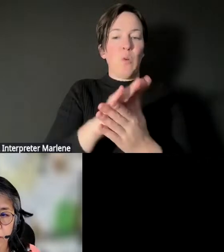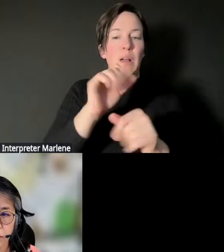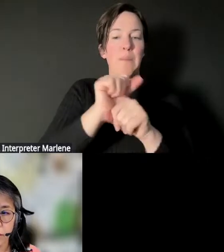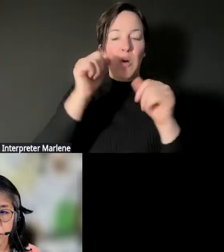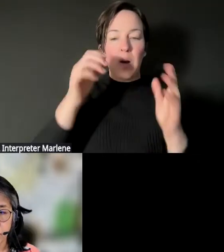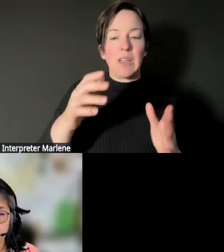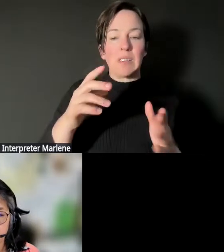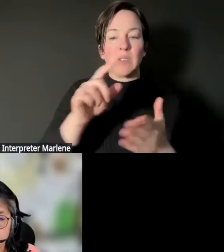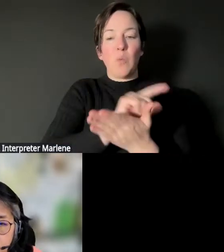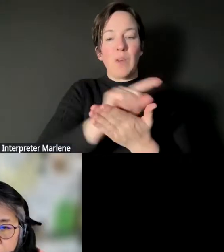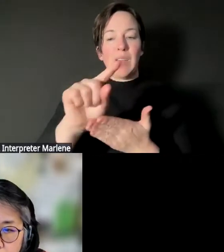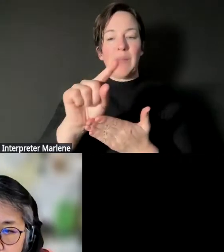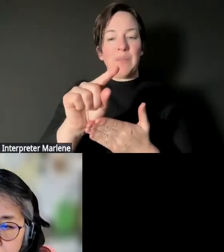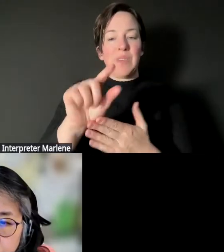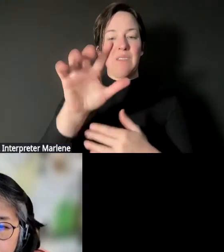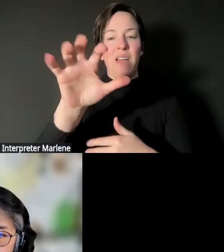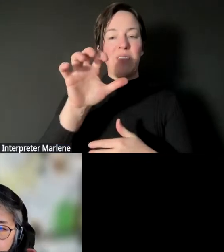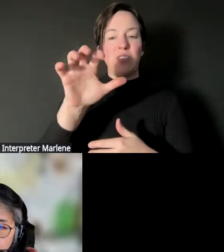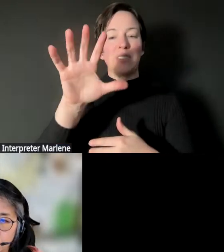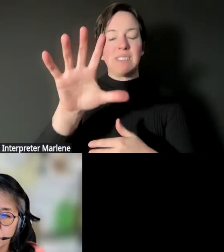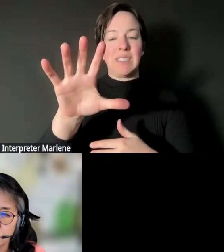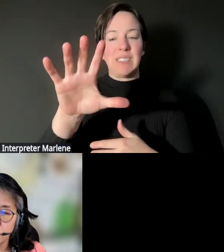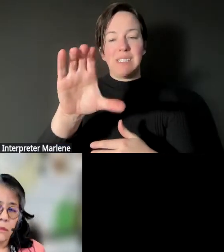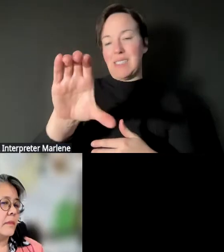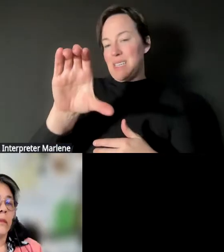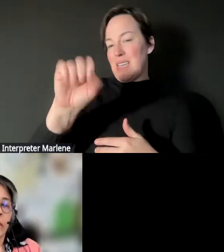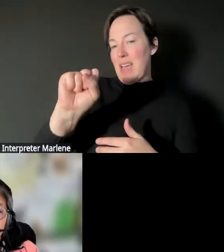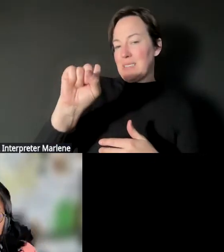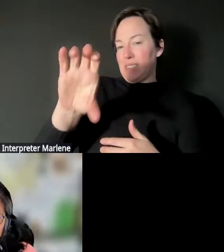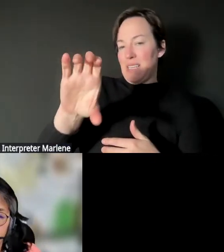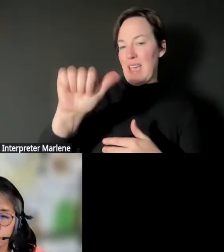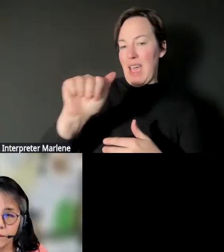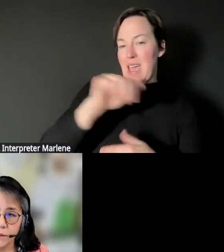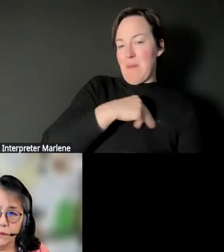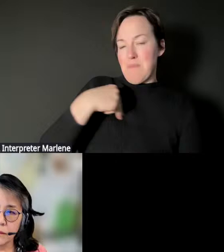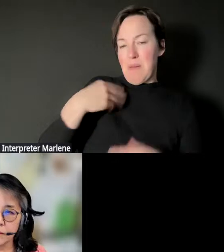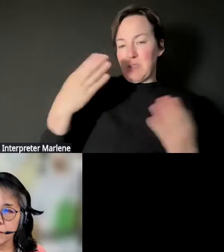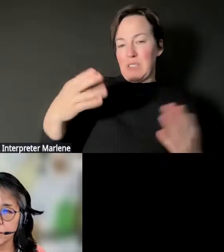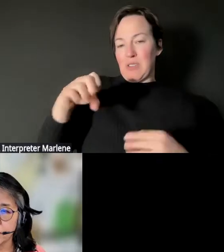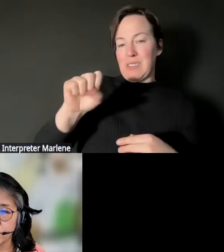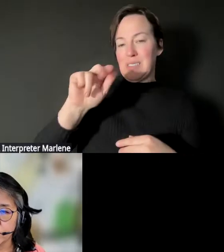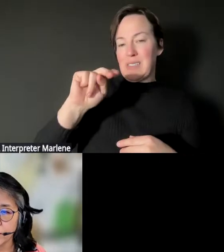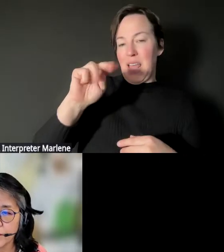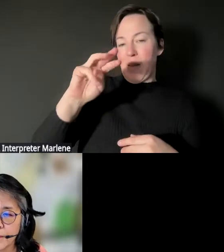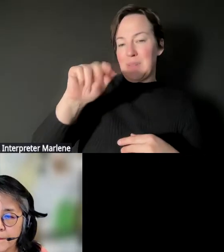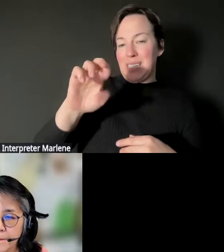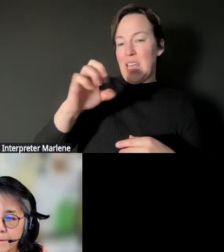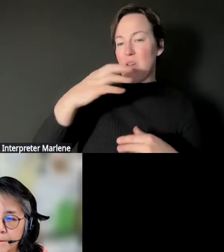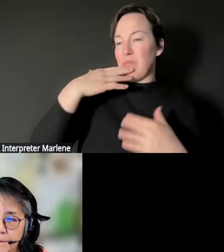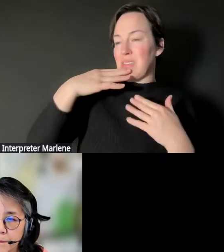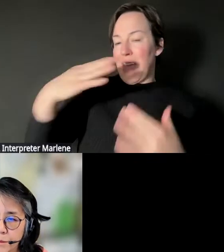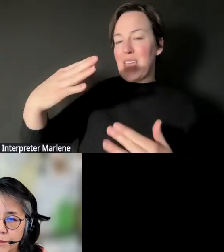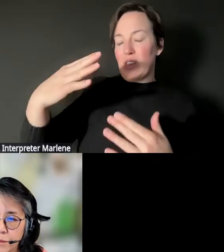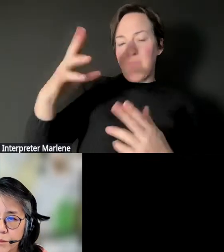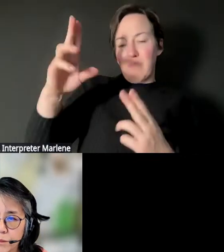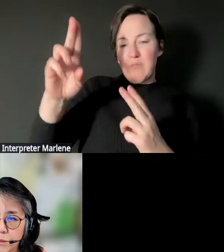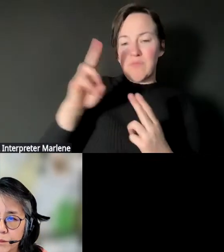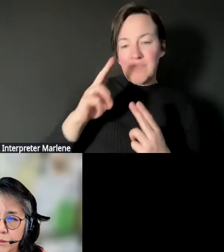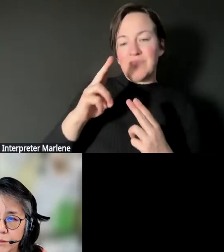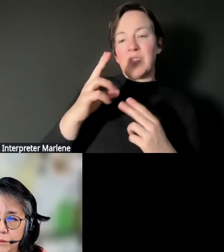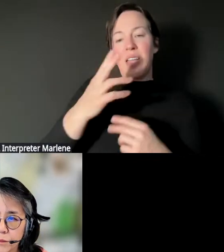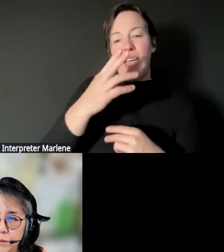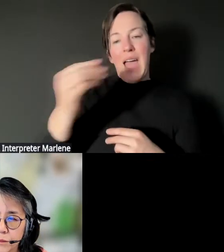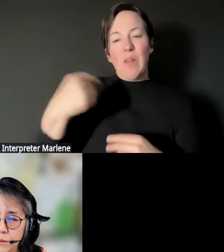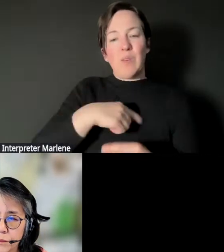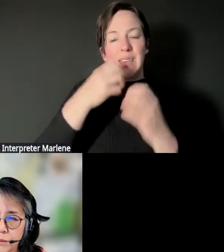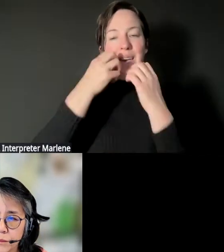behalf of our over 500 CSEA members here at San Mateo Union High School District, we say thank you for the recognition forthcoming, and we care about